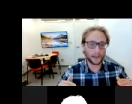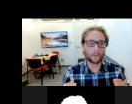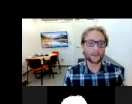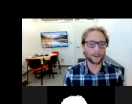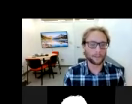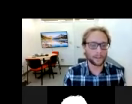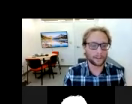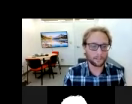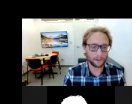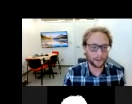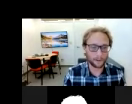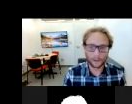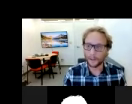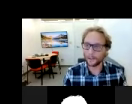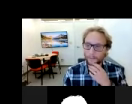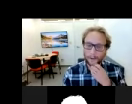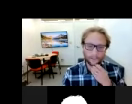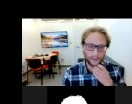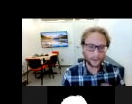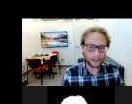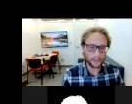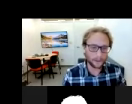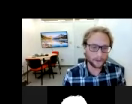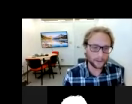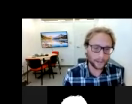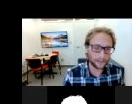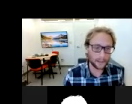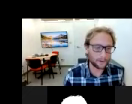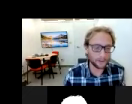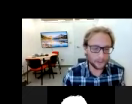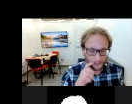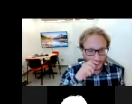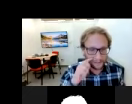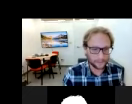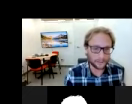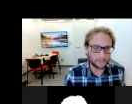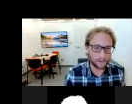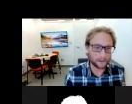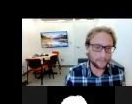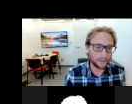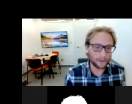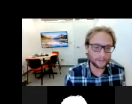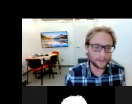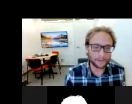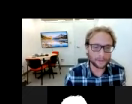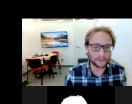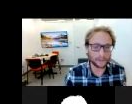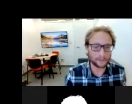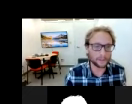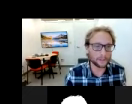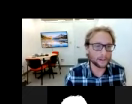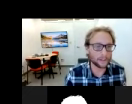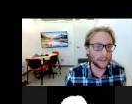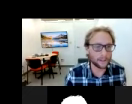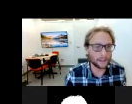the kind of width of the sensitive period. And Fernando, I think what you're saying is that we shouldn't conclude there isn't a sensitive period. Maybe there is one that doesn't close